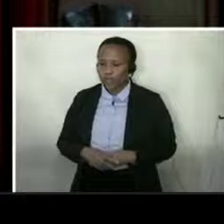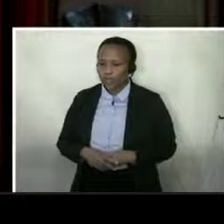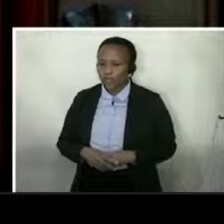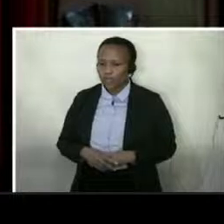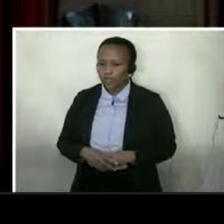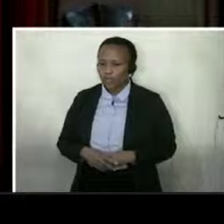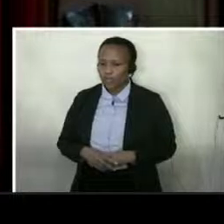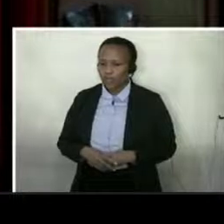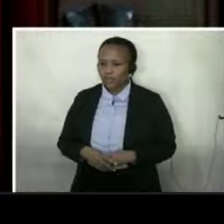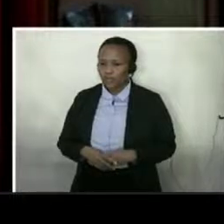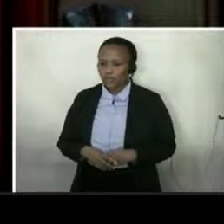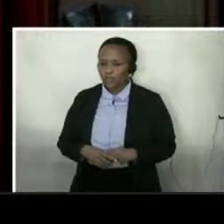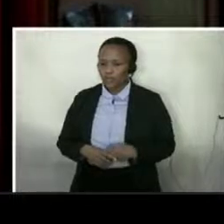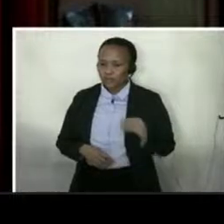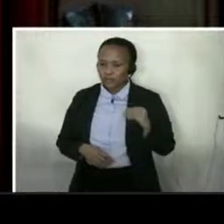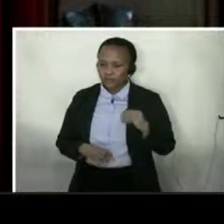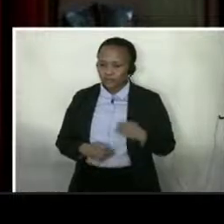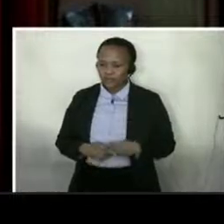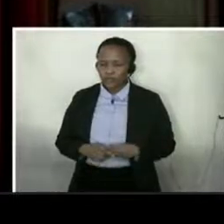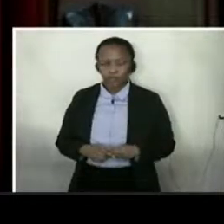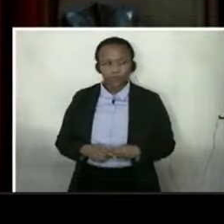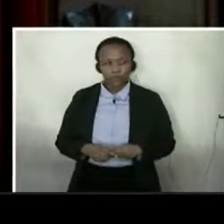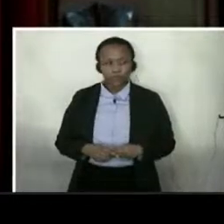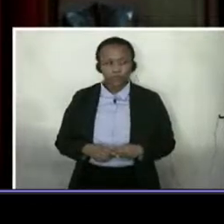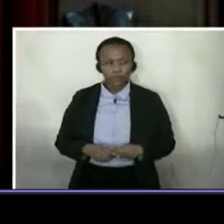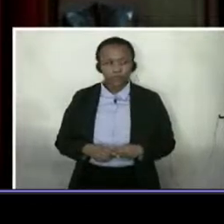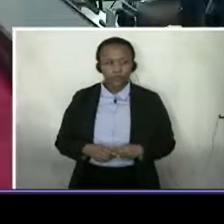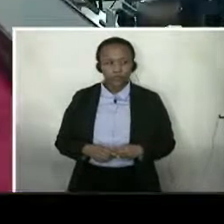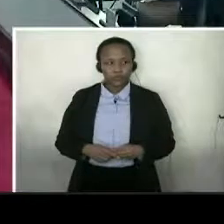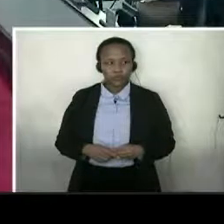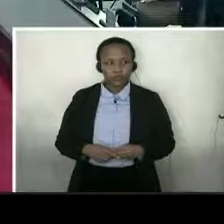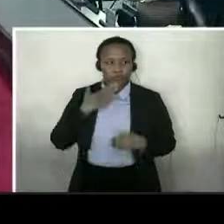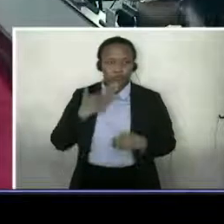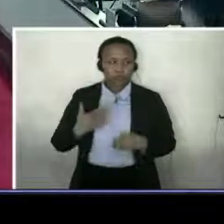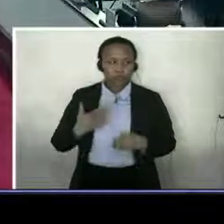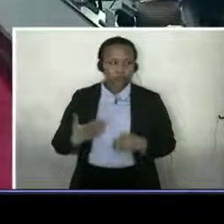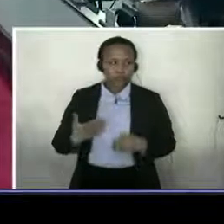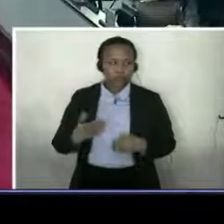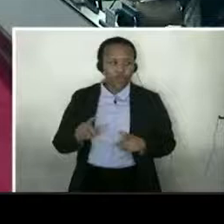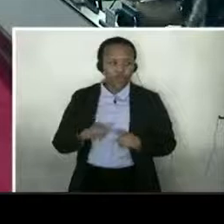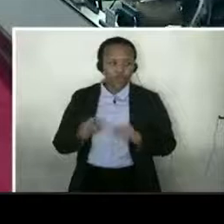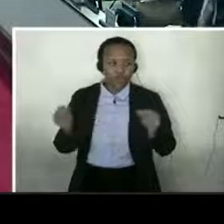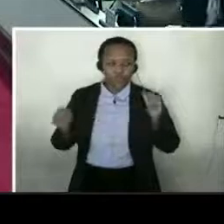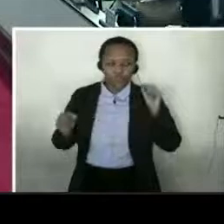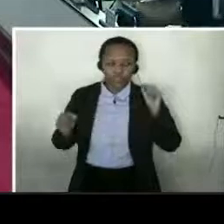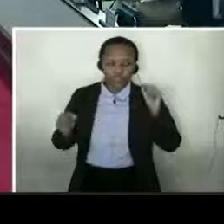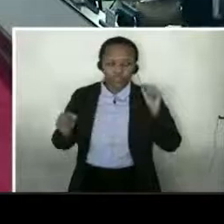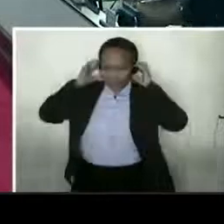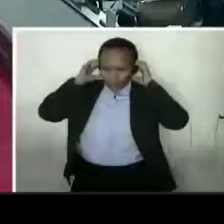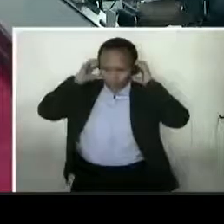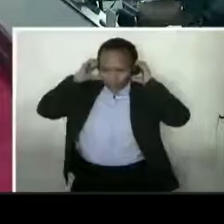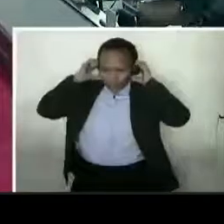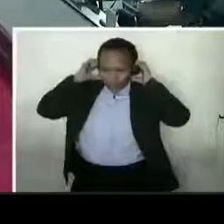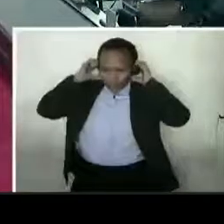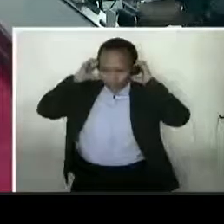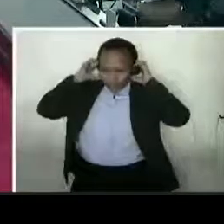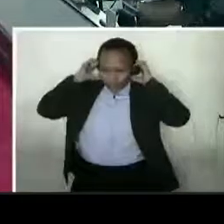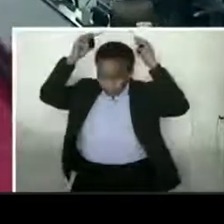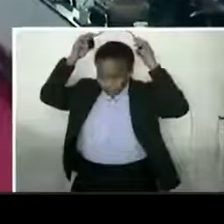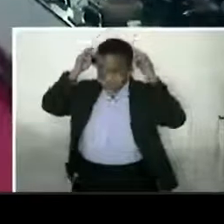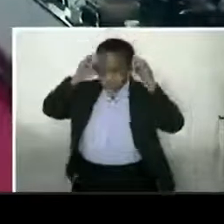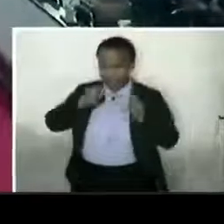Inkosi mhlali ngaphambili. Thank you, Speaker. Velas. Thank you,